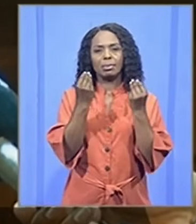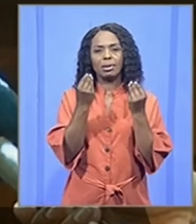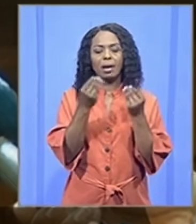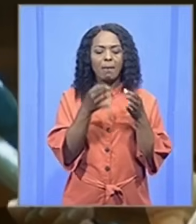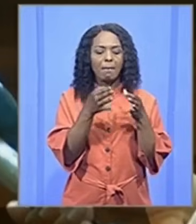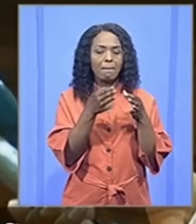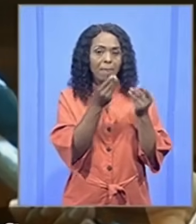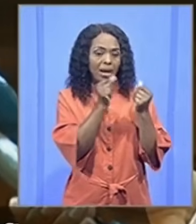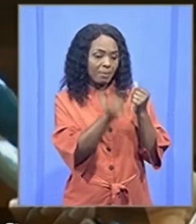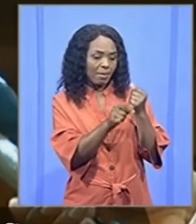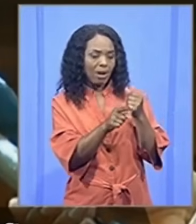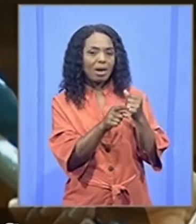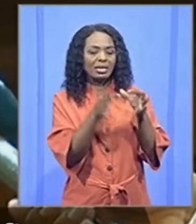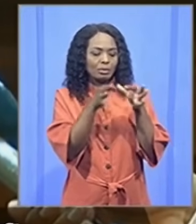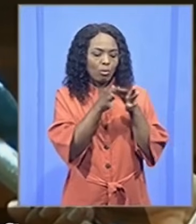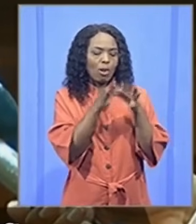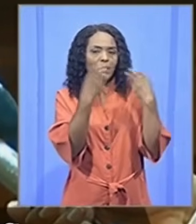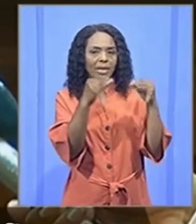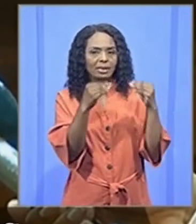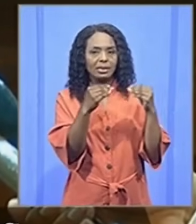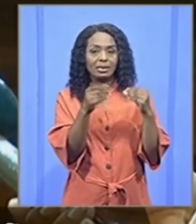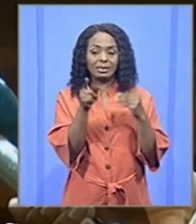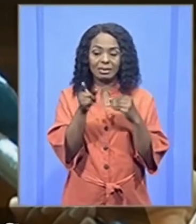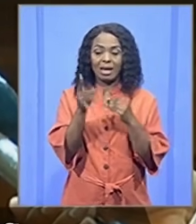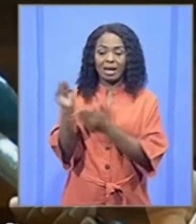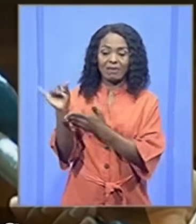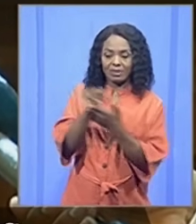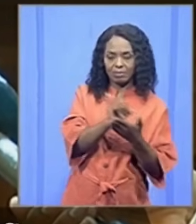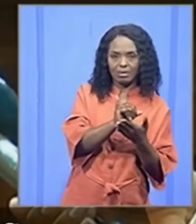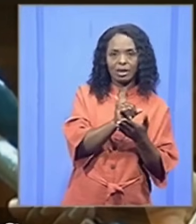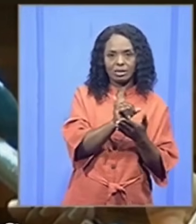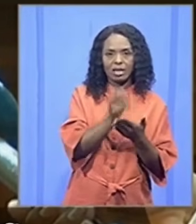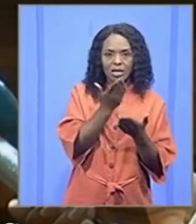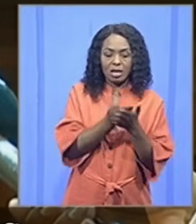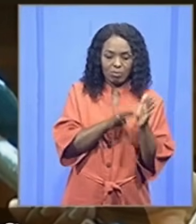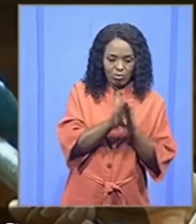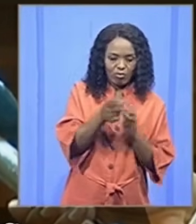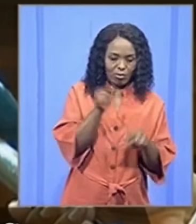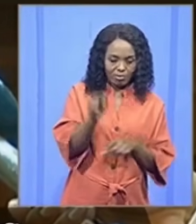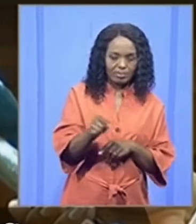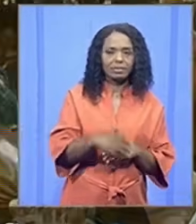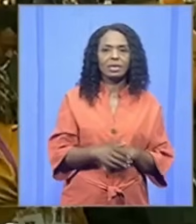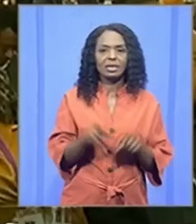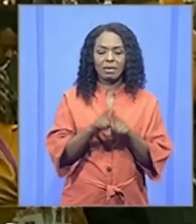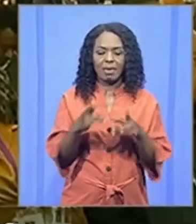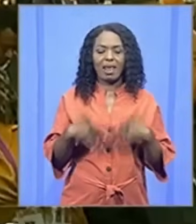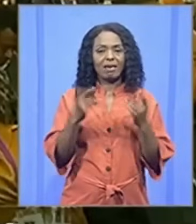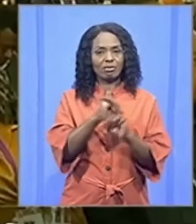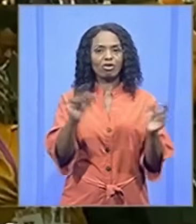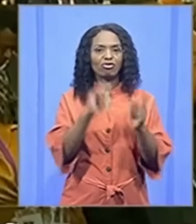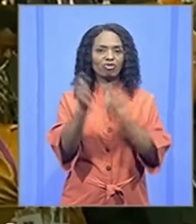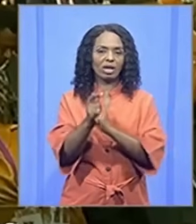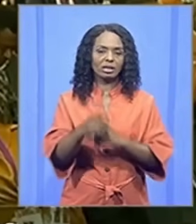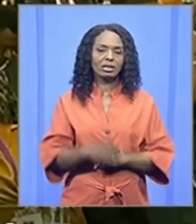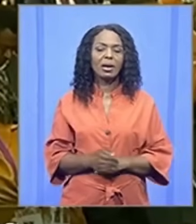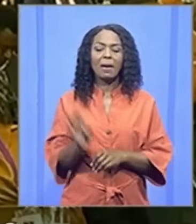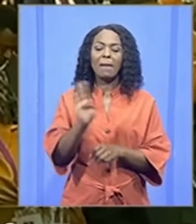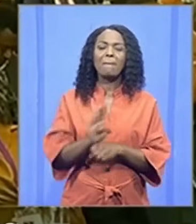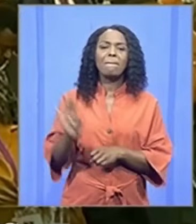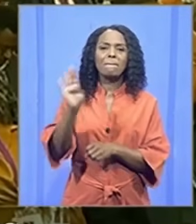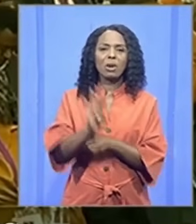businesses which will be making money out of that and they will making a living, their livelihood changes. Boitlamo bja dibilione